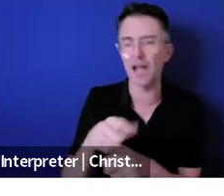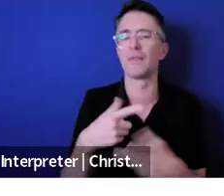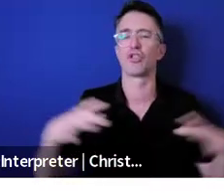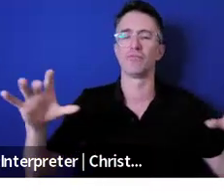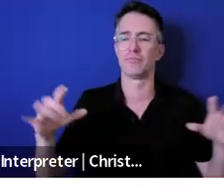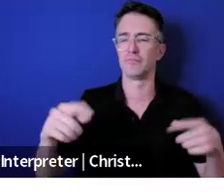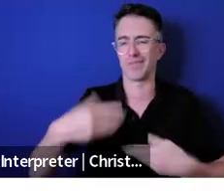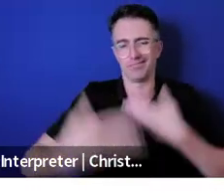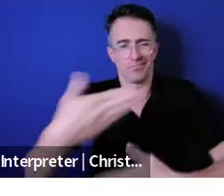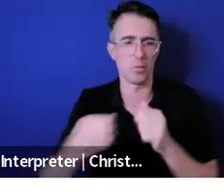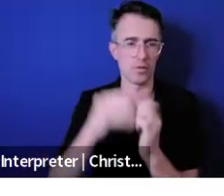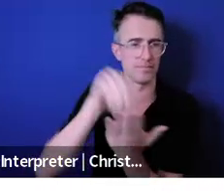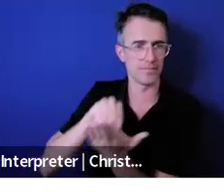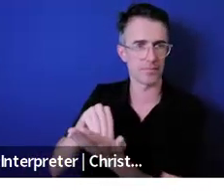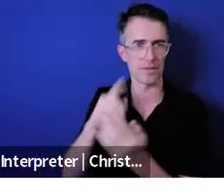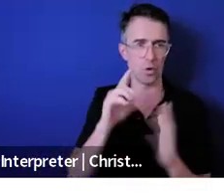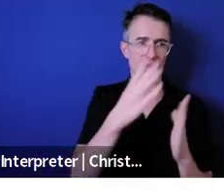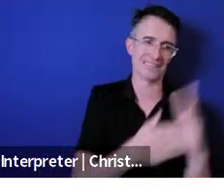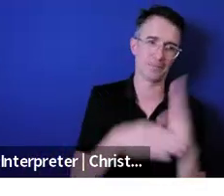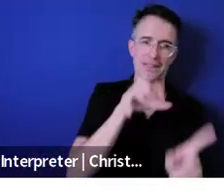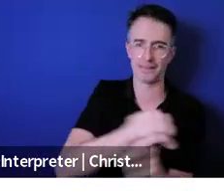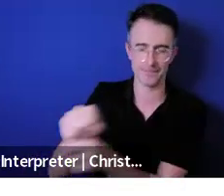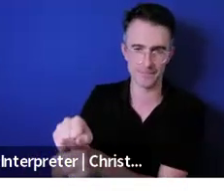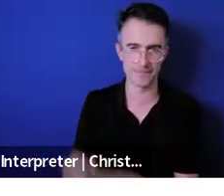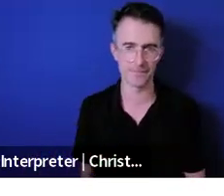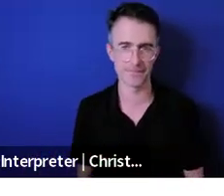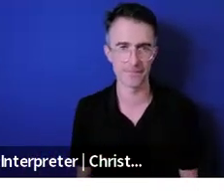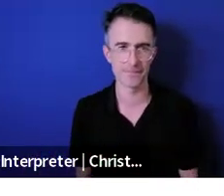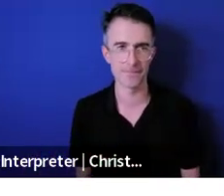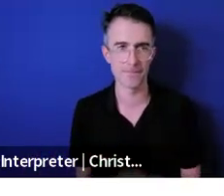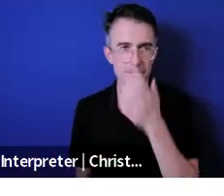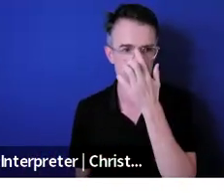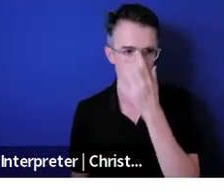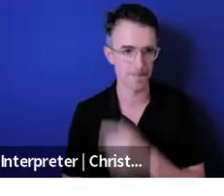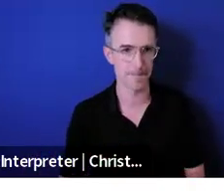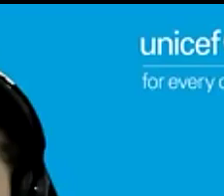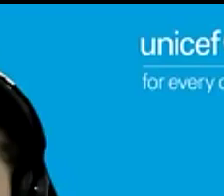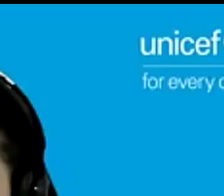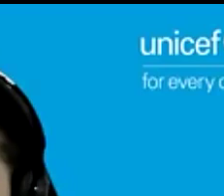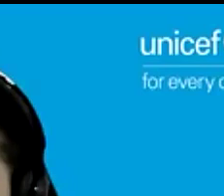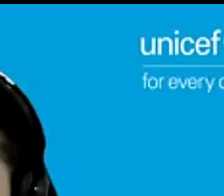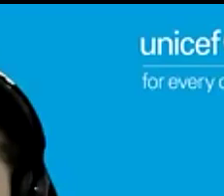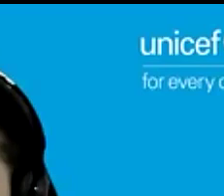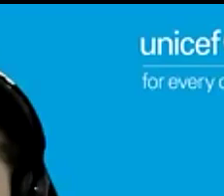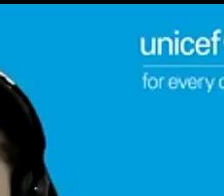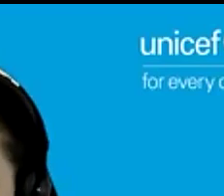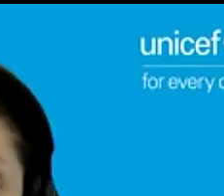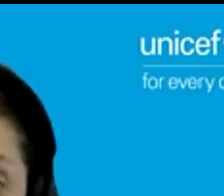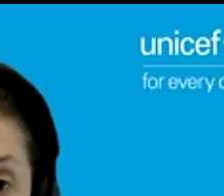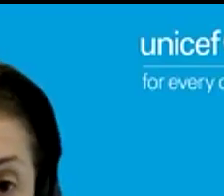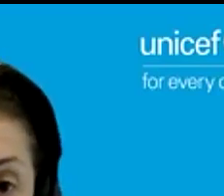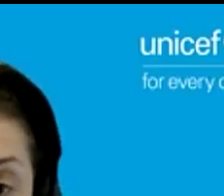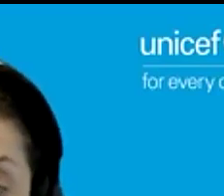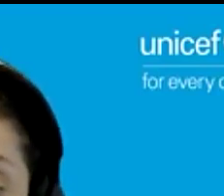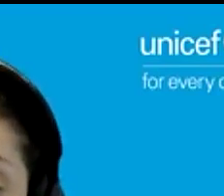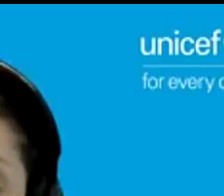Alexandre, the floor is yours. Thank you very much, Alradi. I will share my screen in